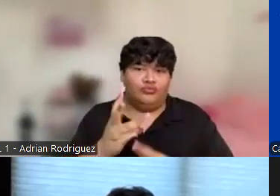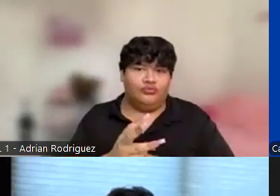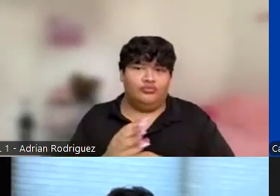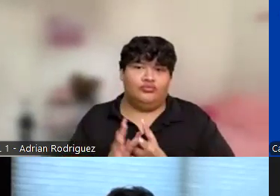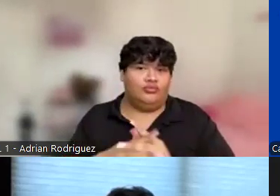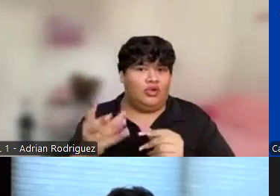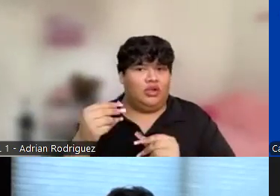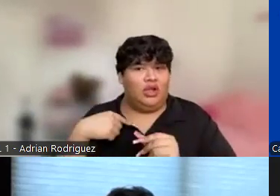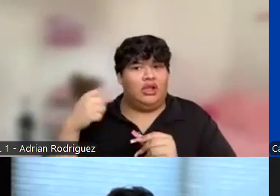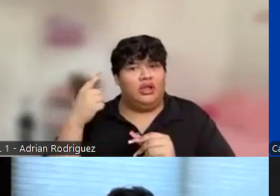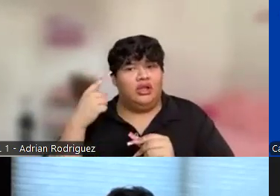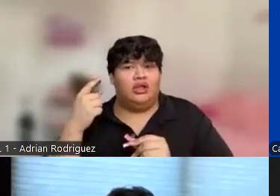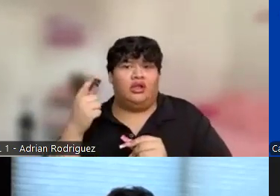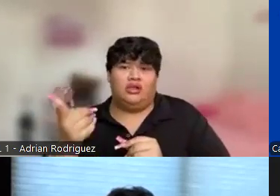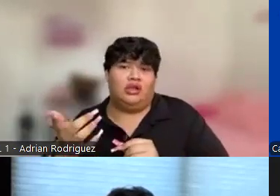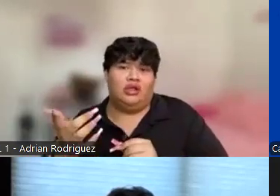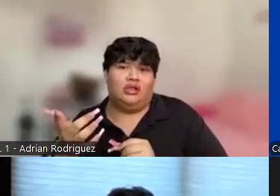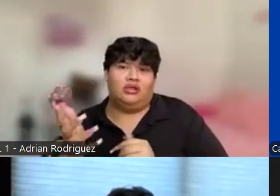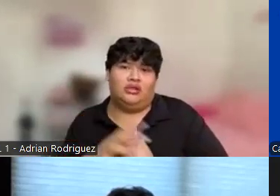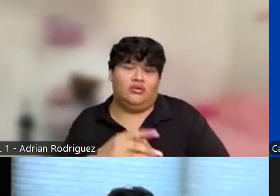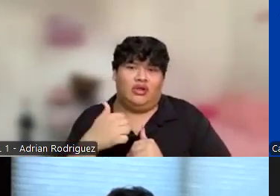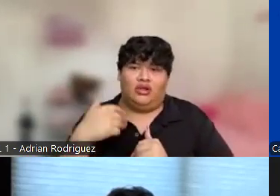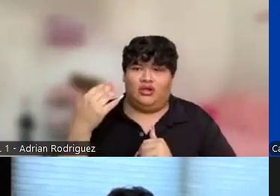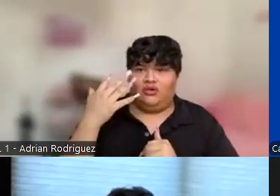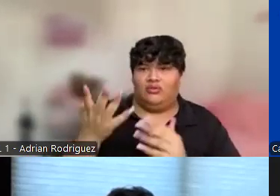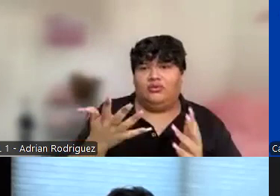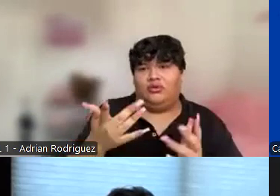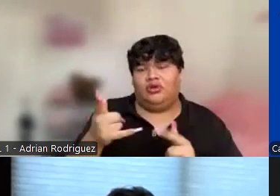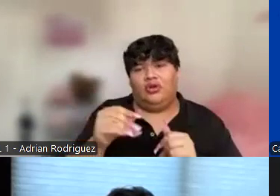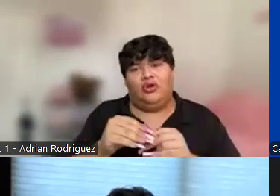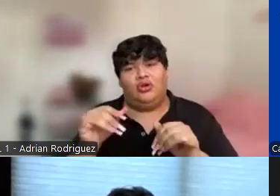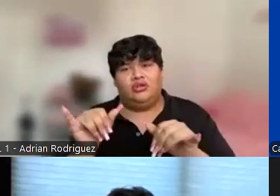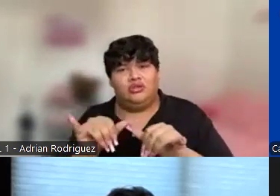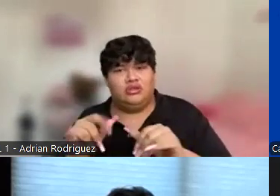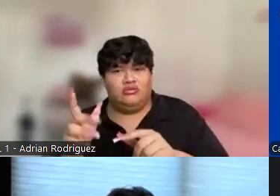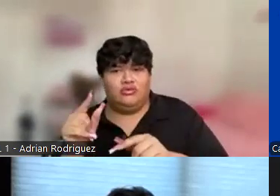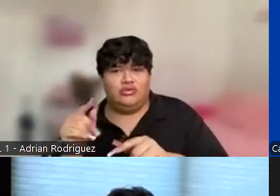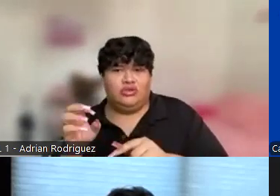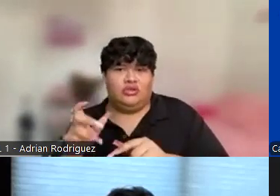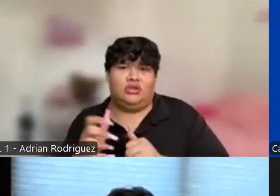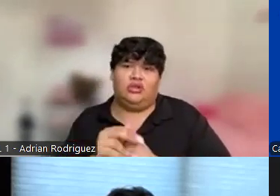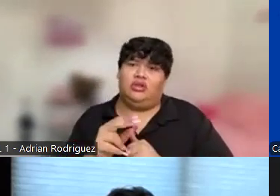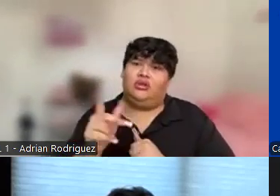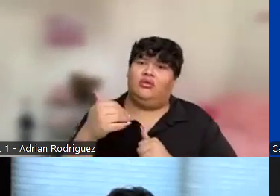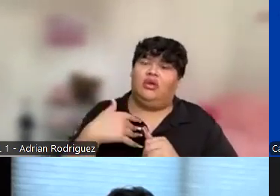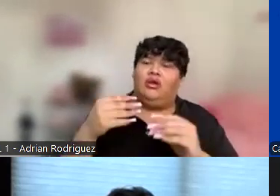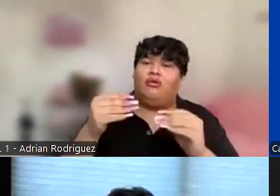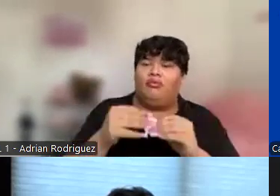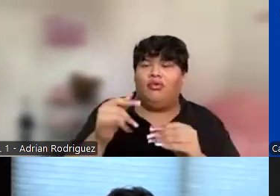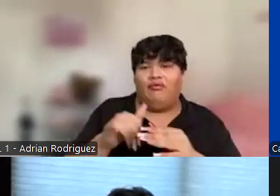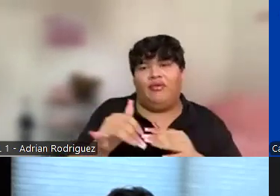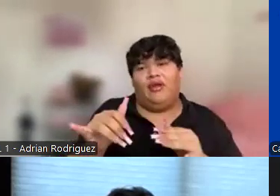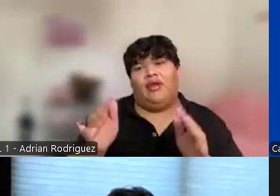I think it's, I know within our system, Janine, we had that efforts.